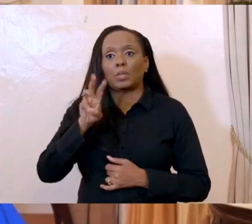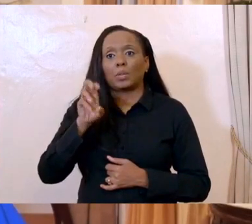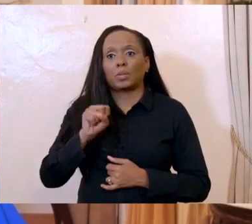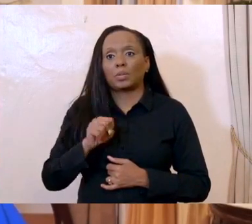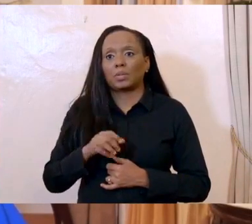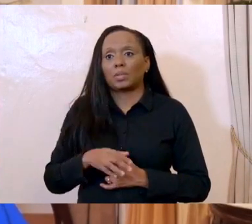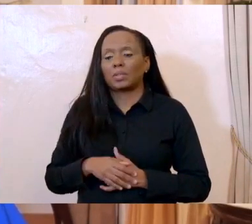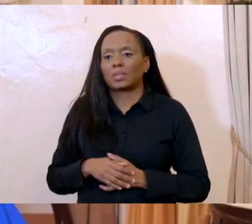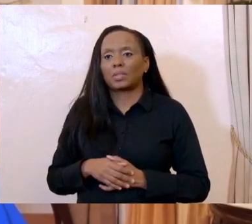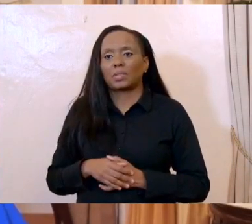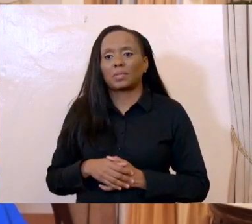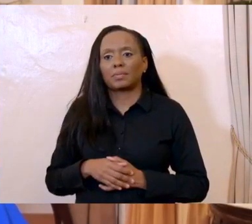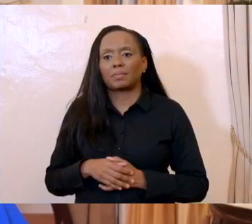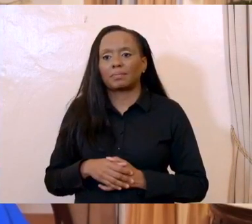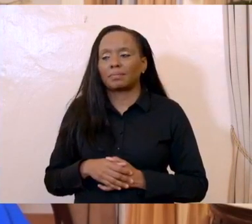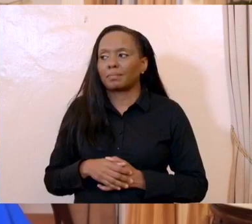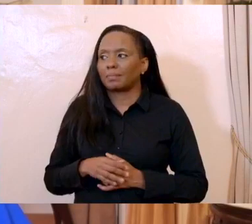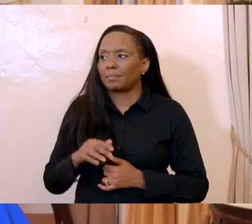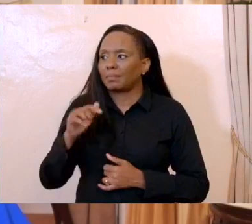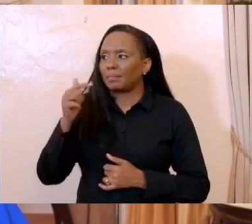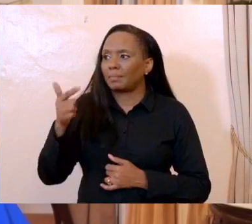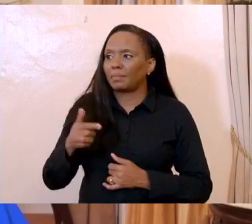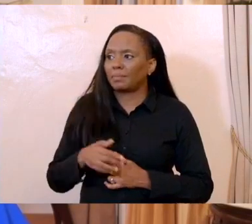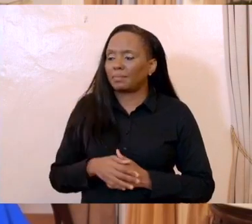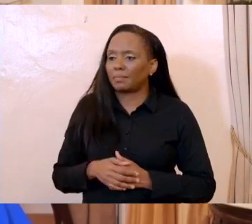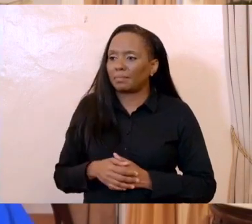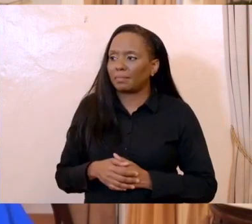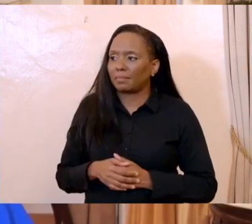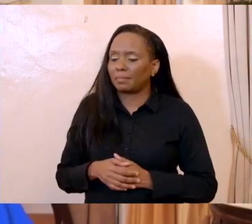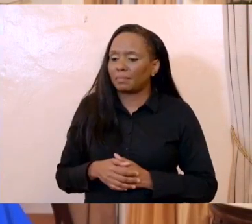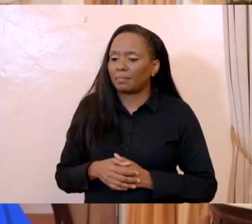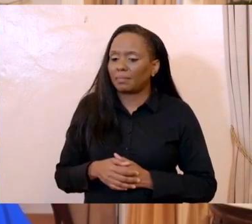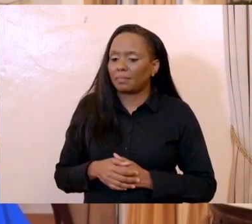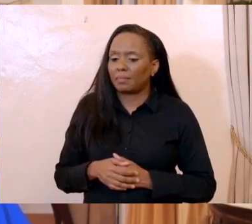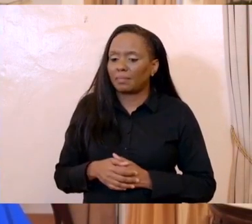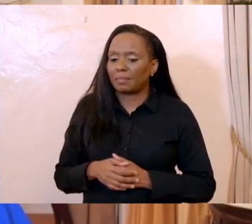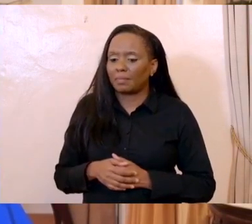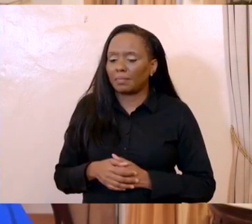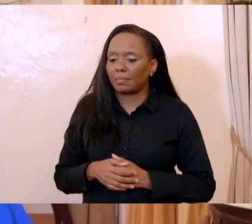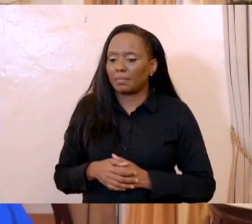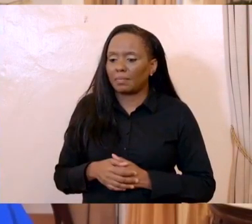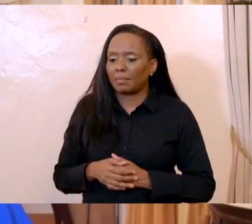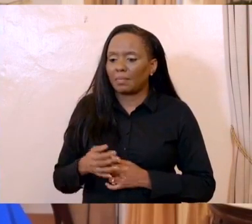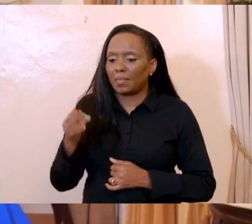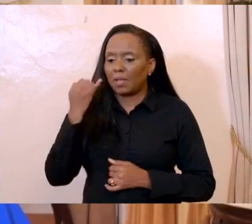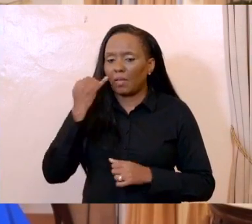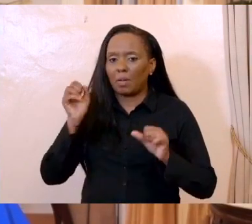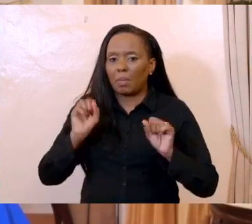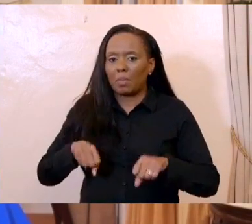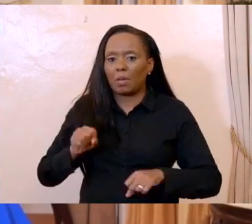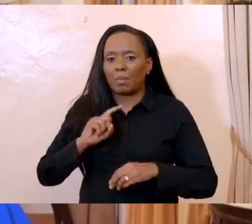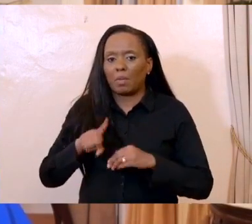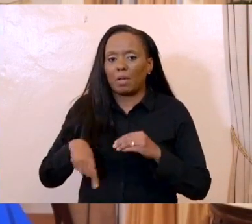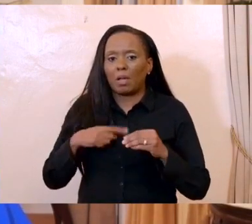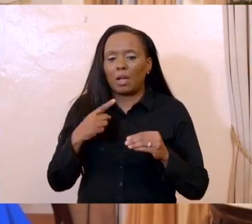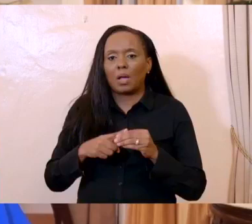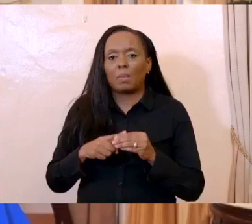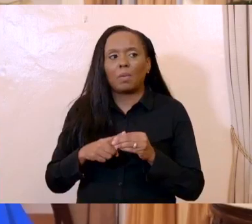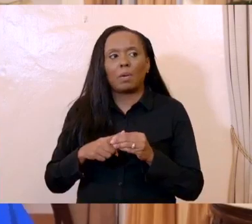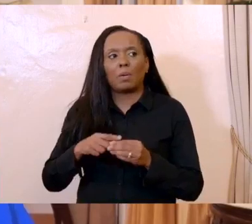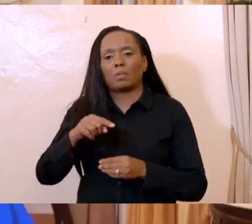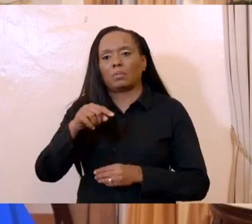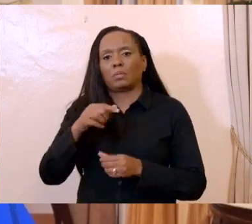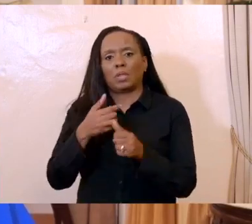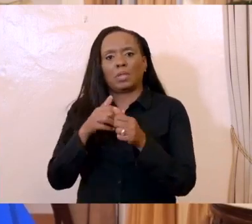Barbados Advocate. Yes. Hi, I was wondering if it's possible to get an update on the clearance of the backlog of the test results,